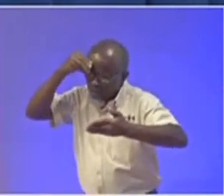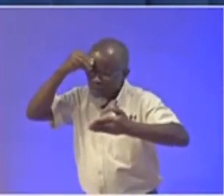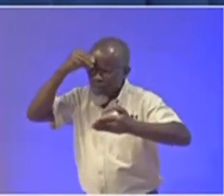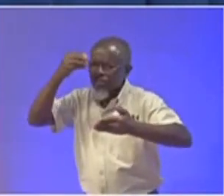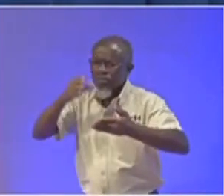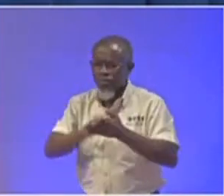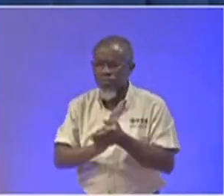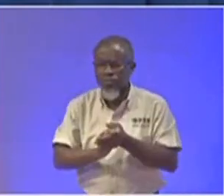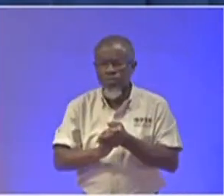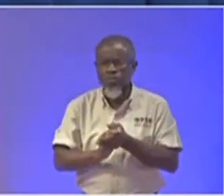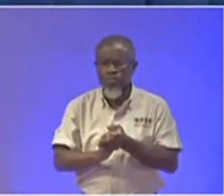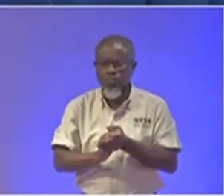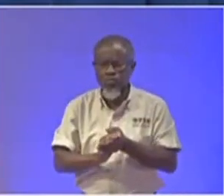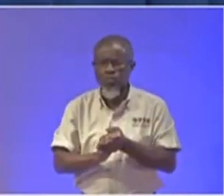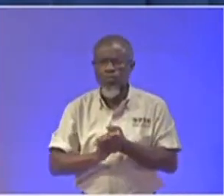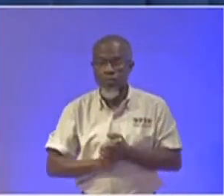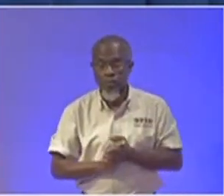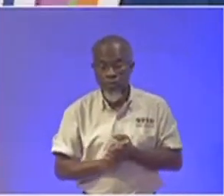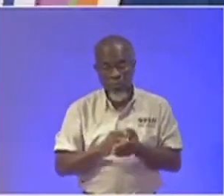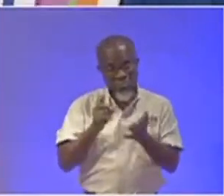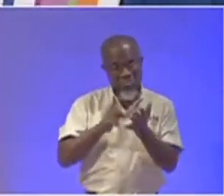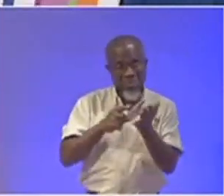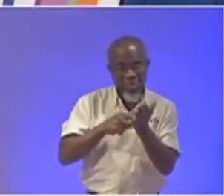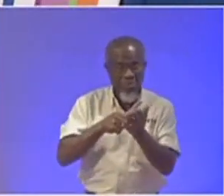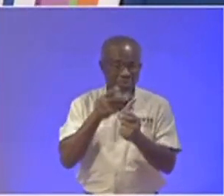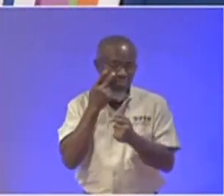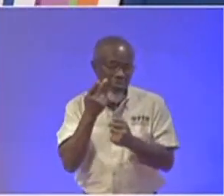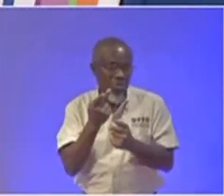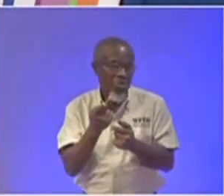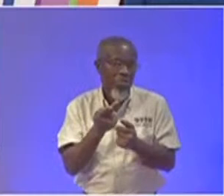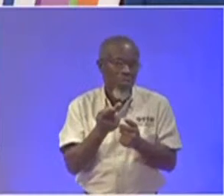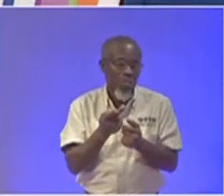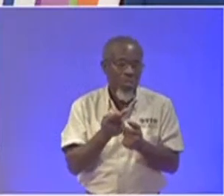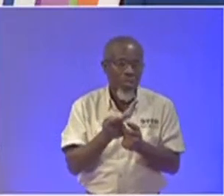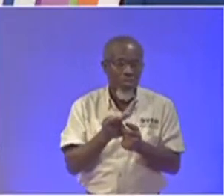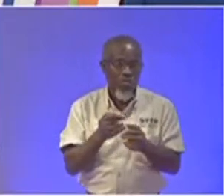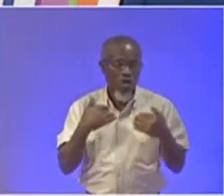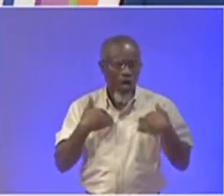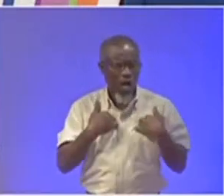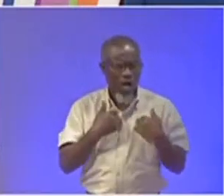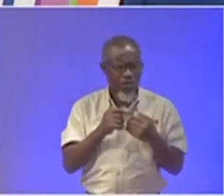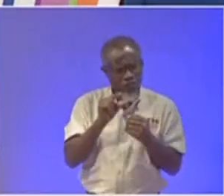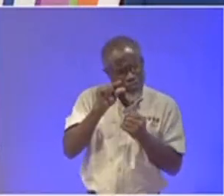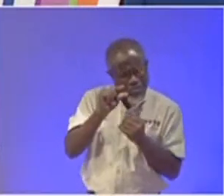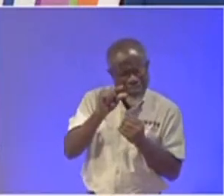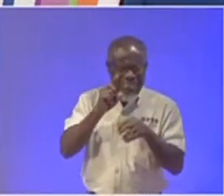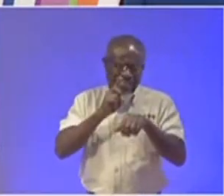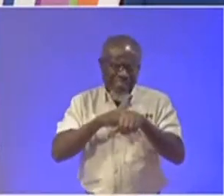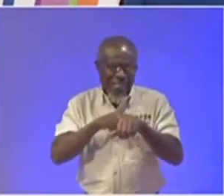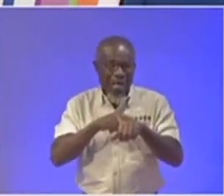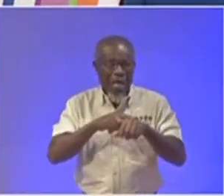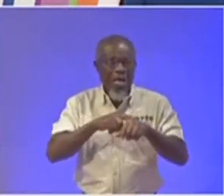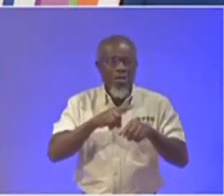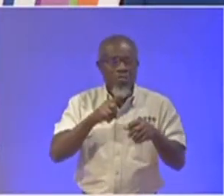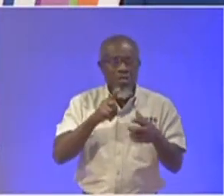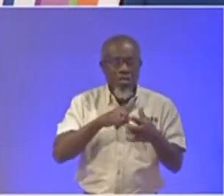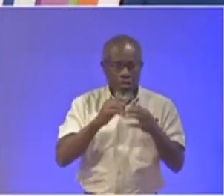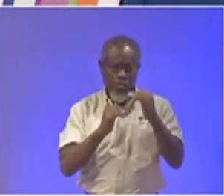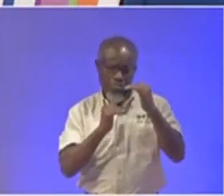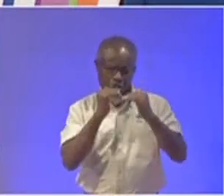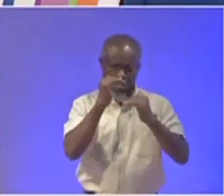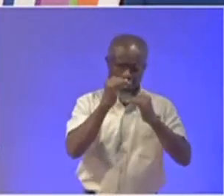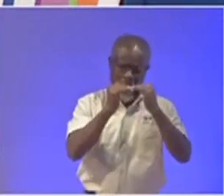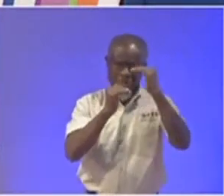in quality engagement with your students. And sometimes you have this amount of time where you're building towards